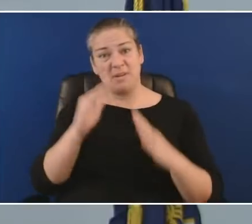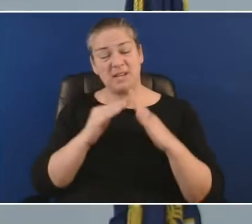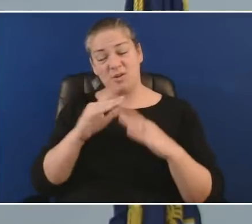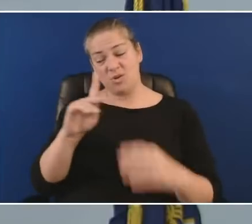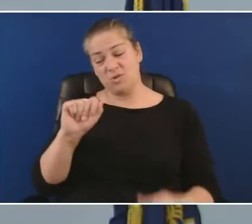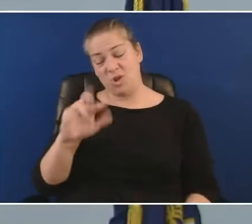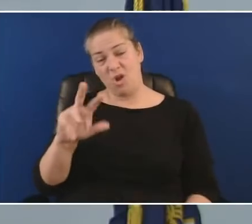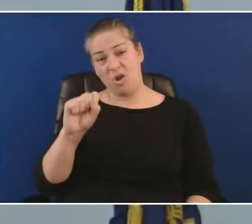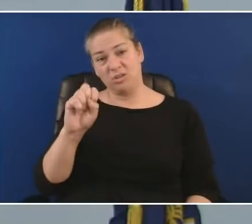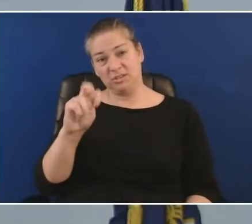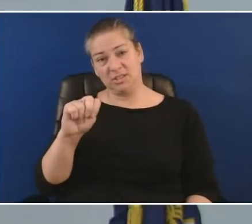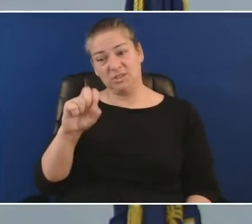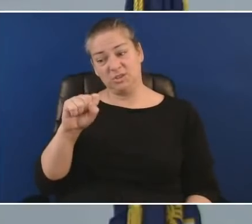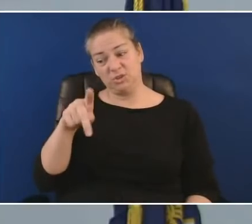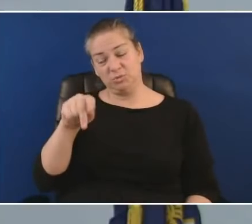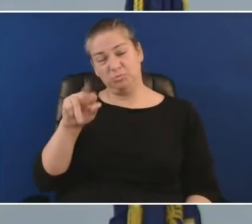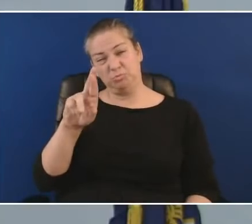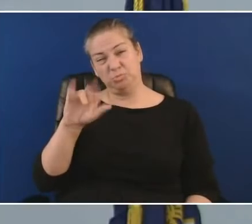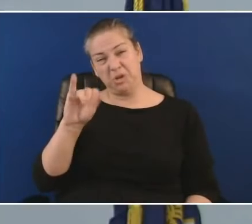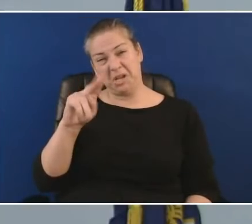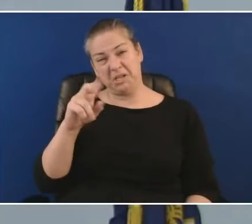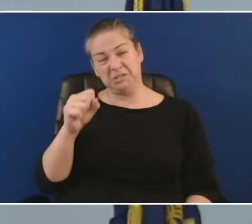Population, 2,700.